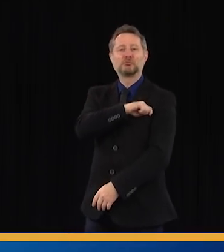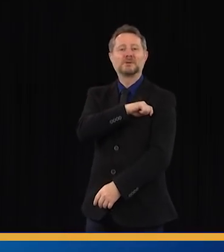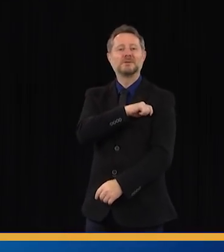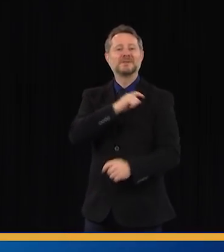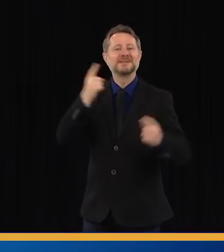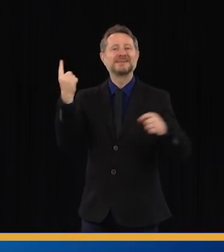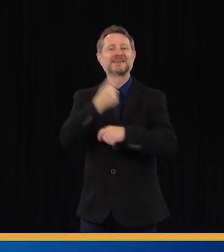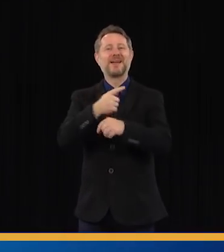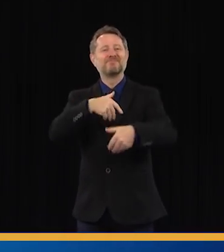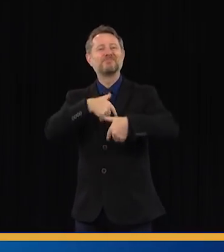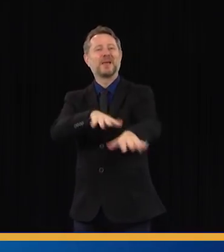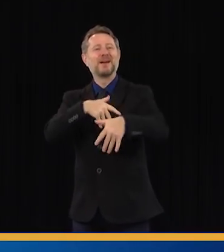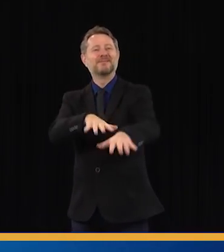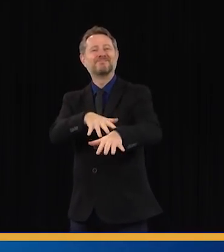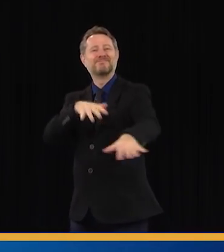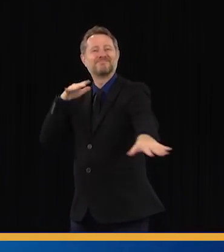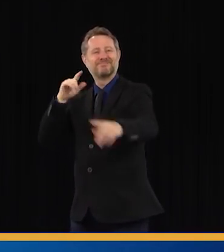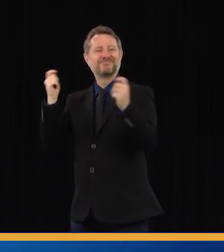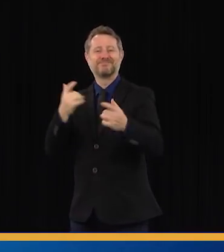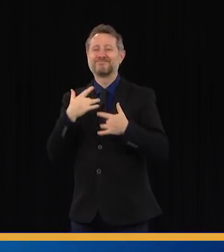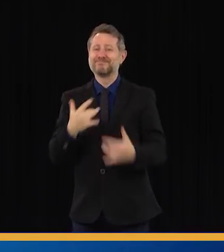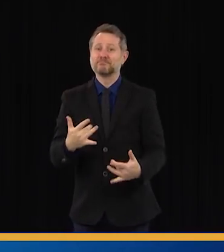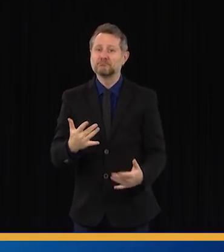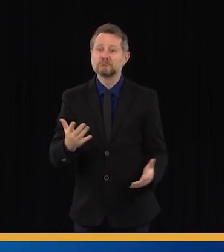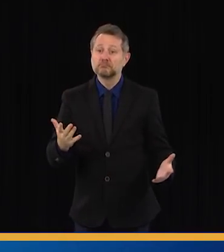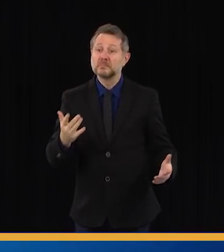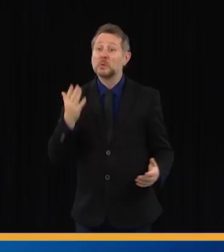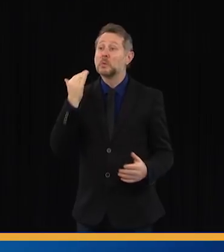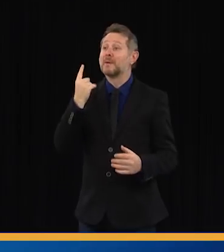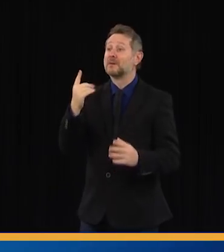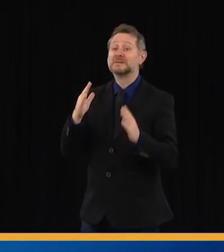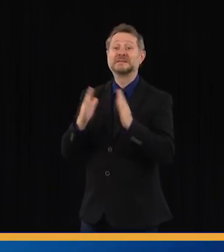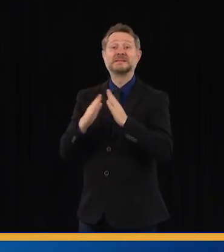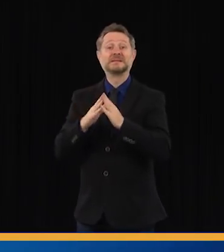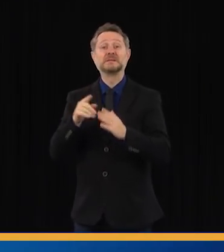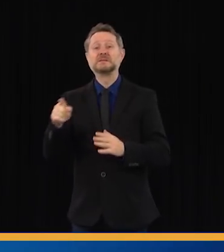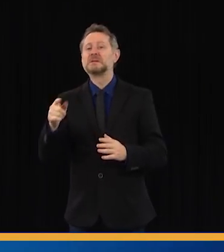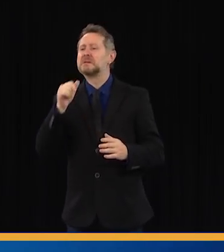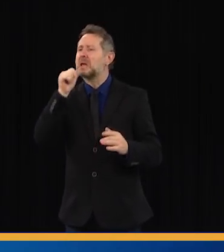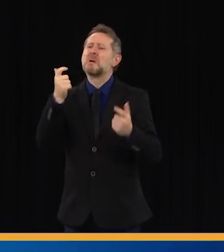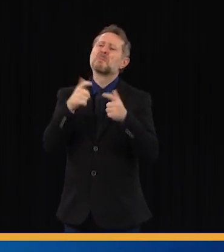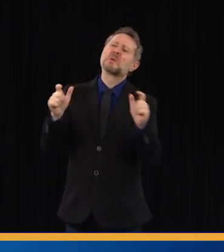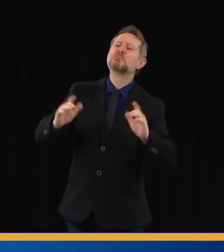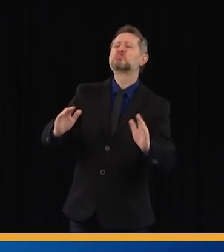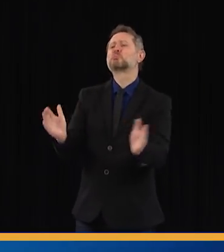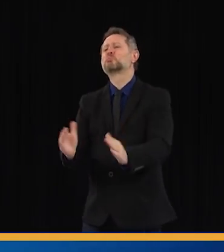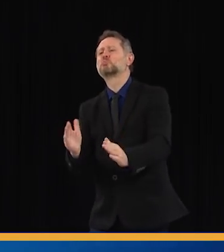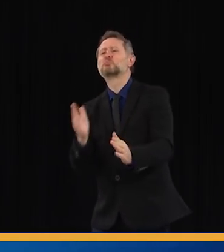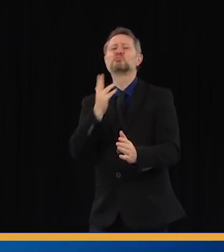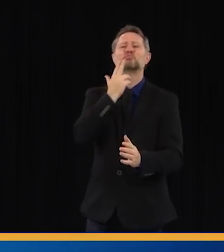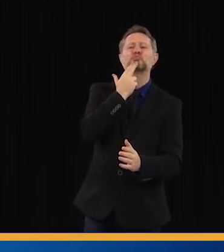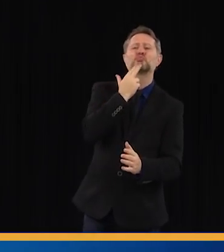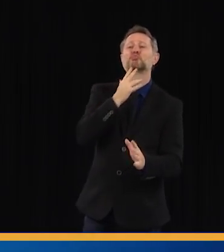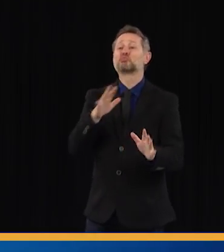parade in a relatively small city, but you bring people together, and this virus has a feeding frenzy.